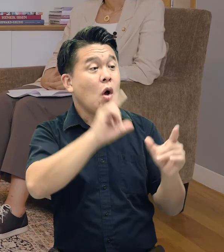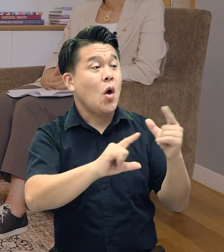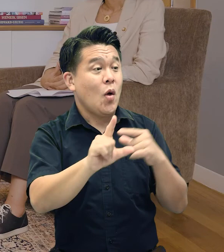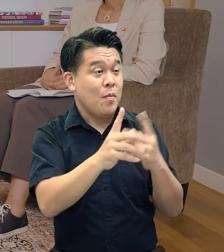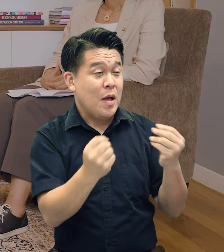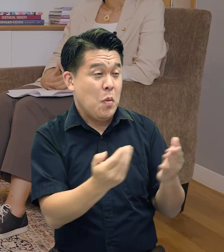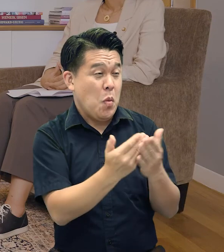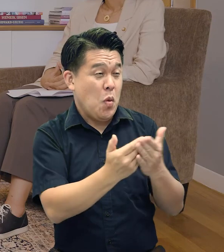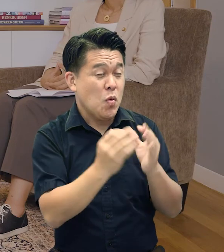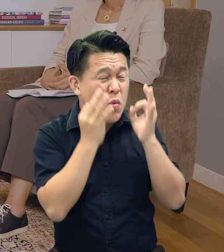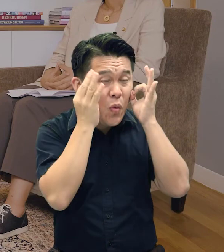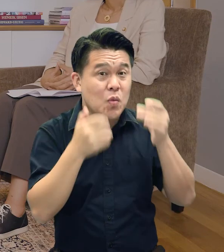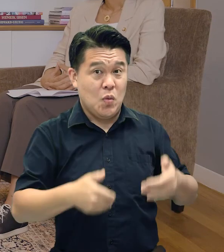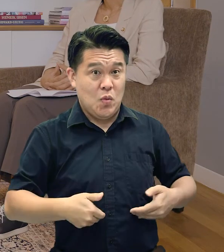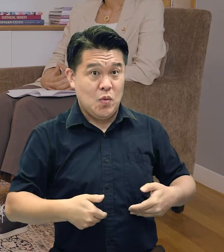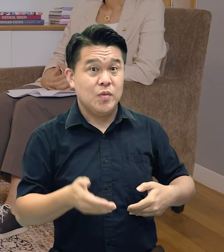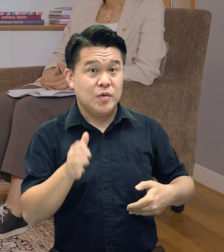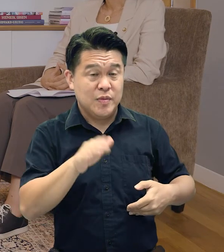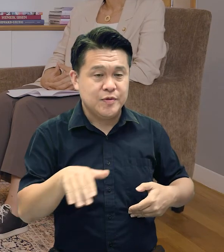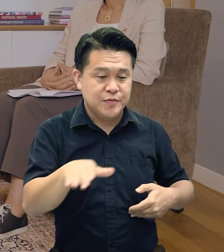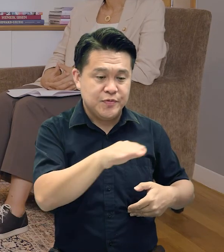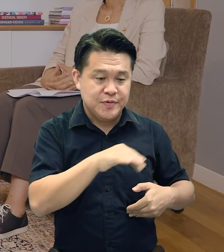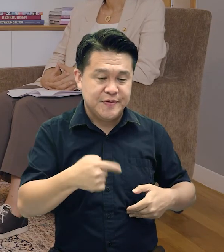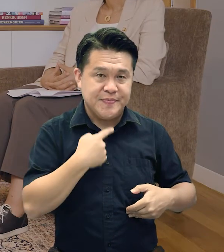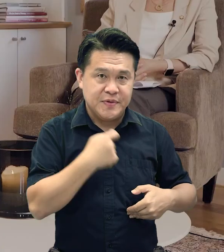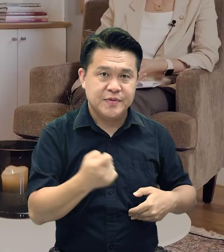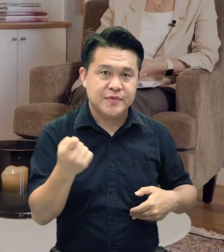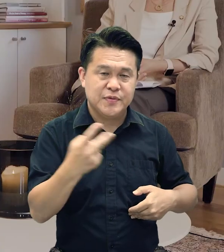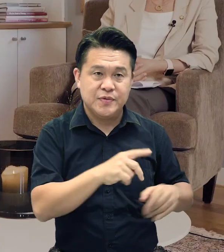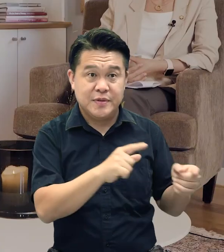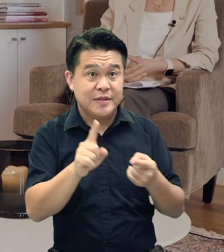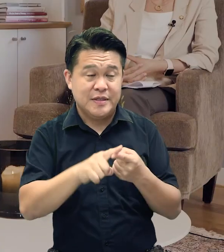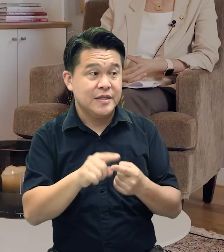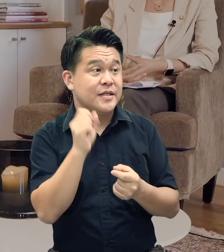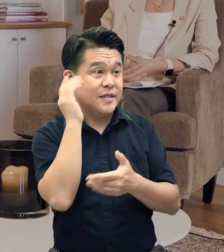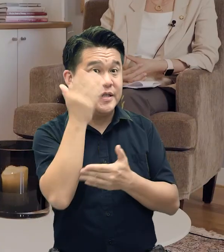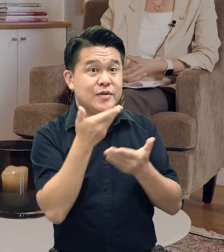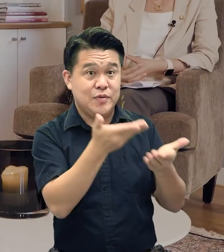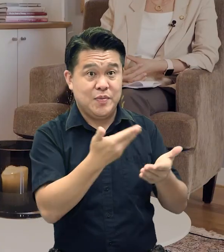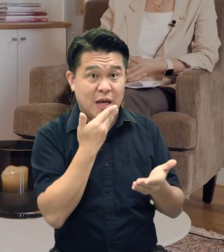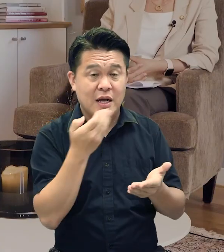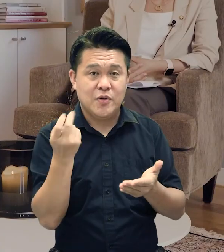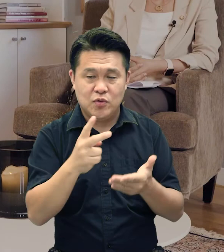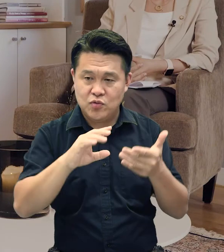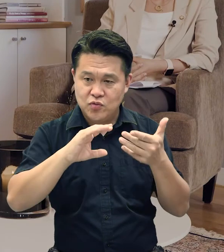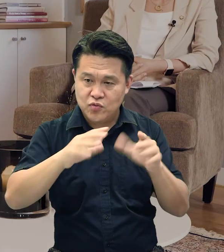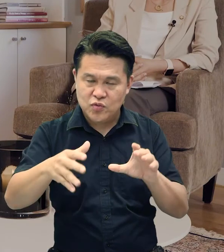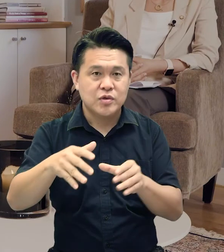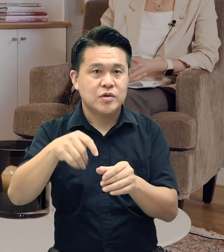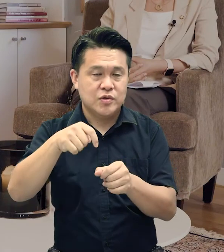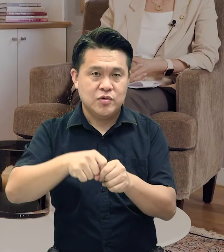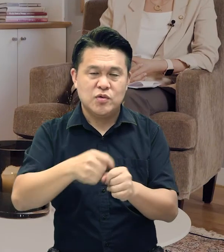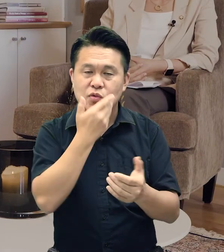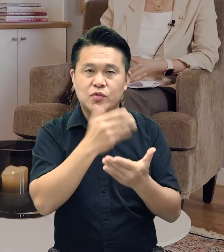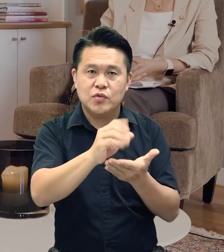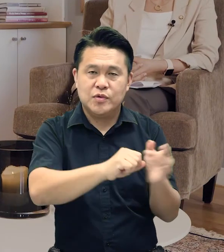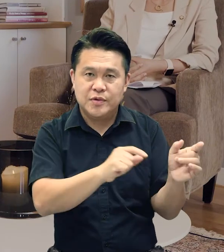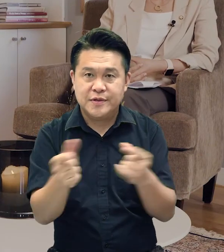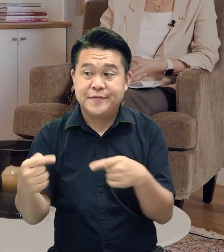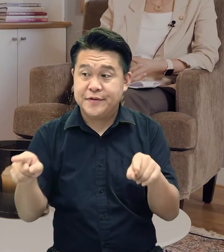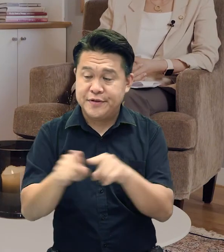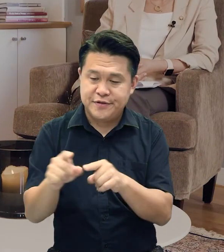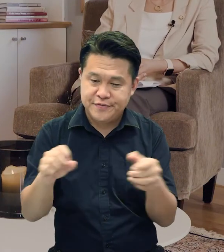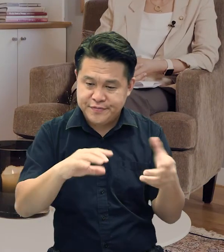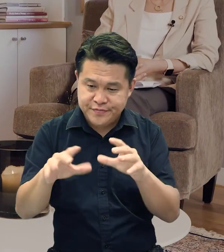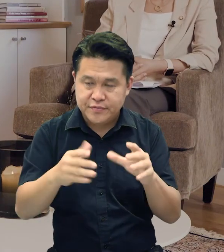though we have a way to go as well. But it's always nice to talk about important challenges, and this